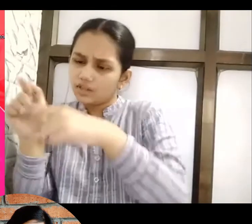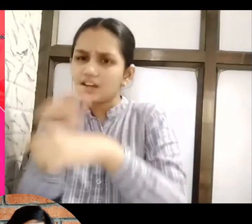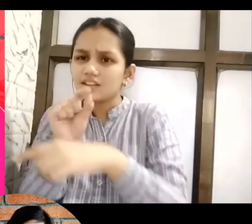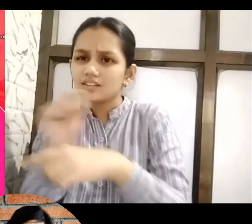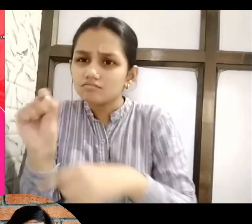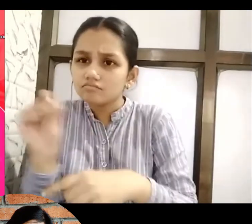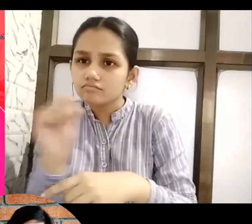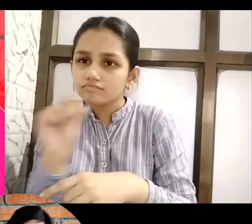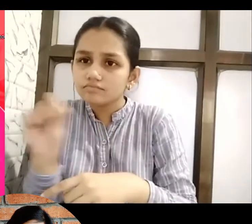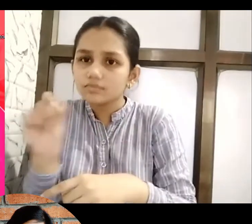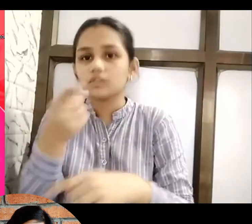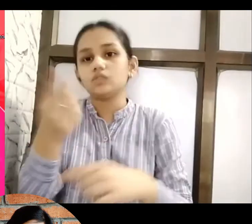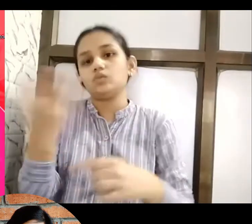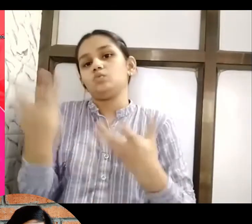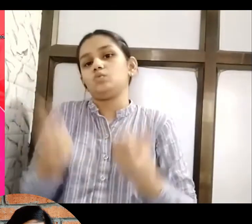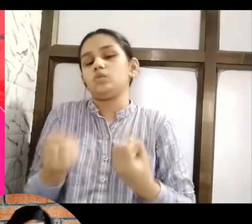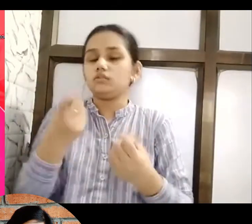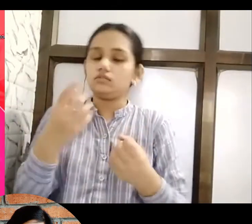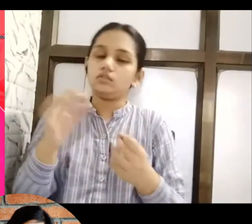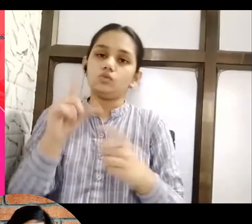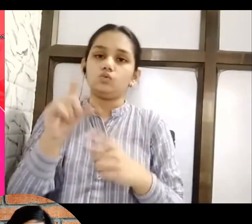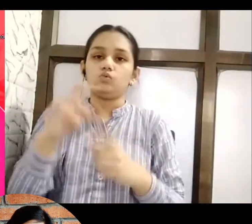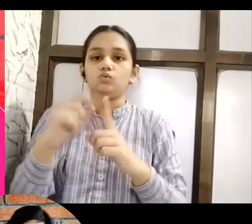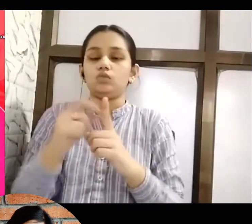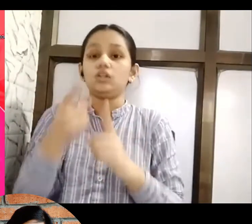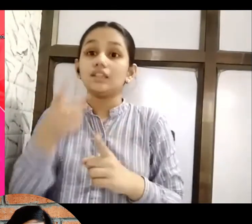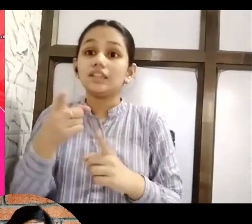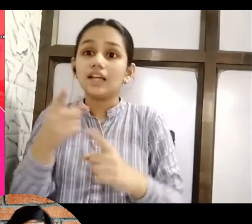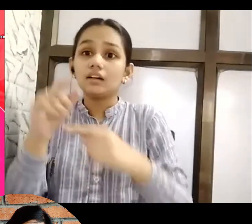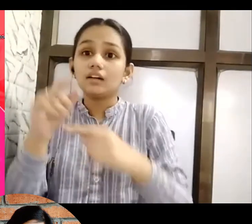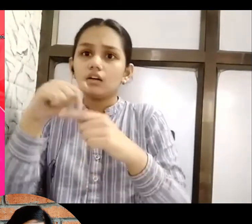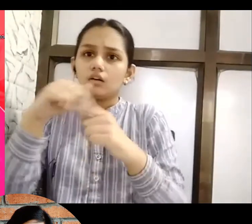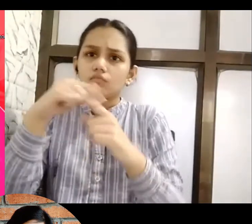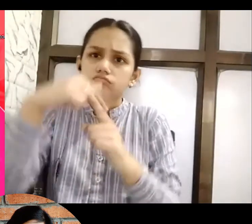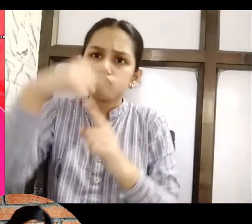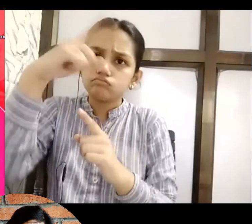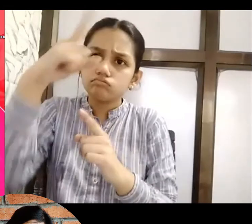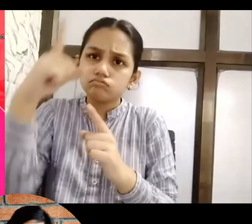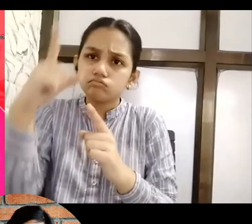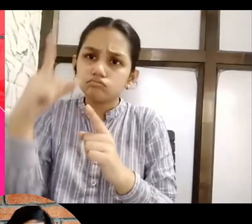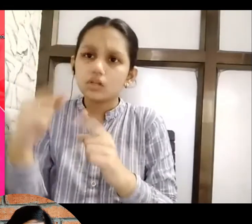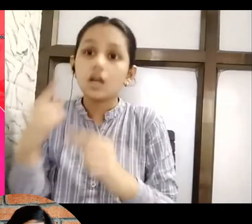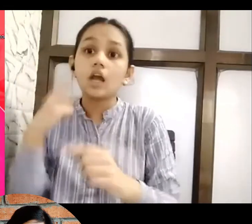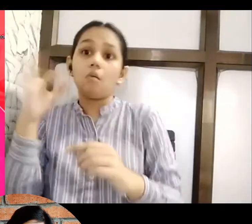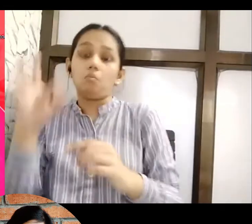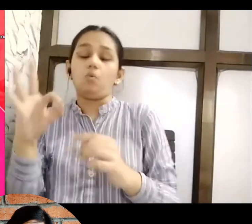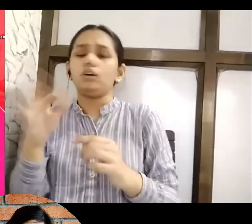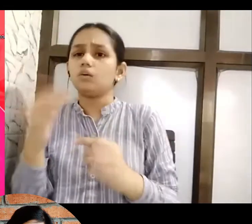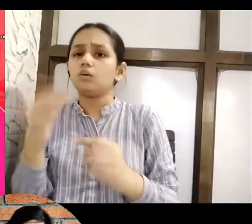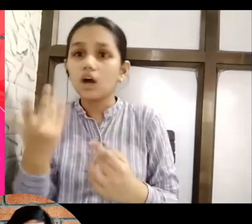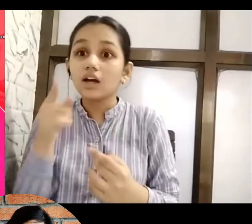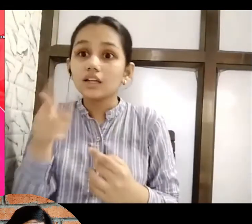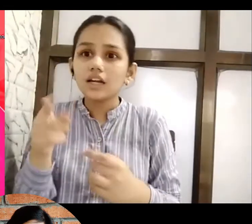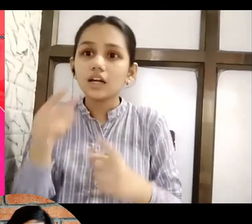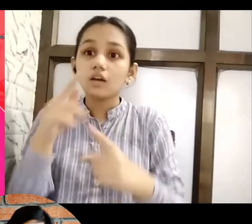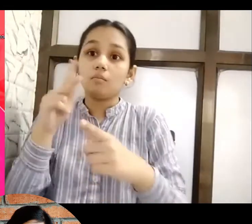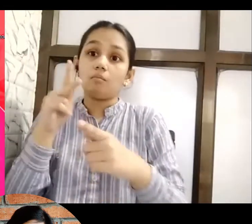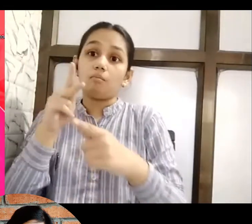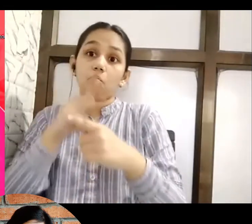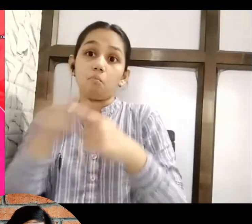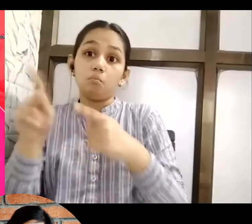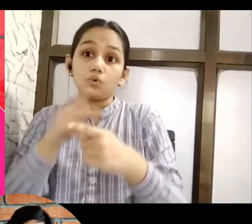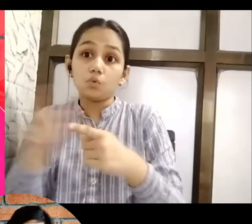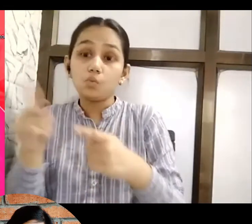So this curve command is very important. Why? Because it gives you the professional effect